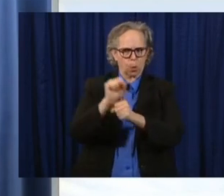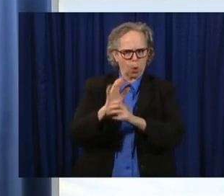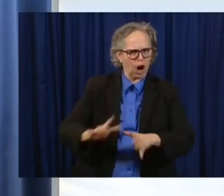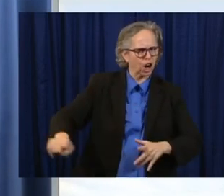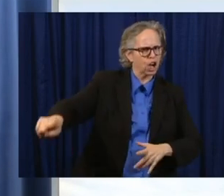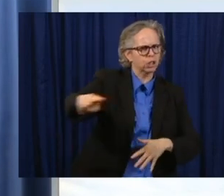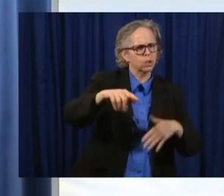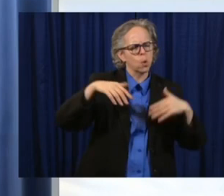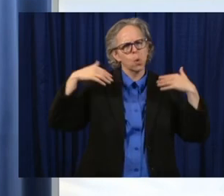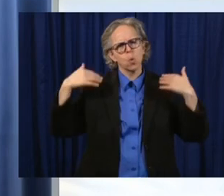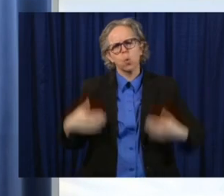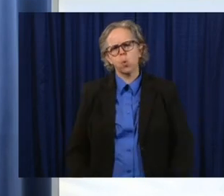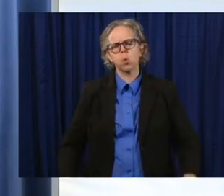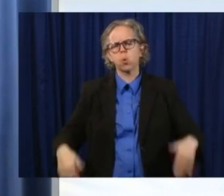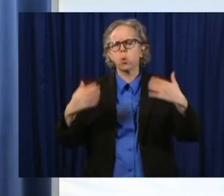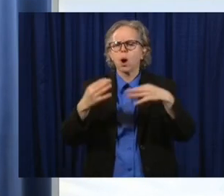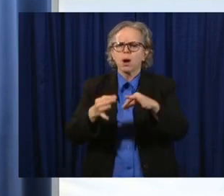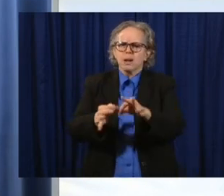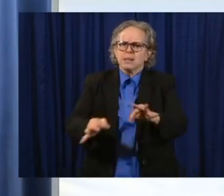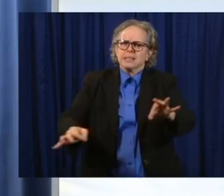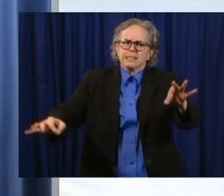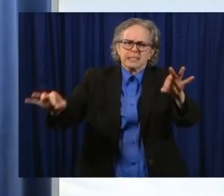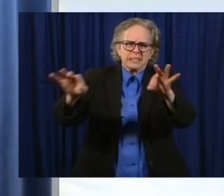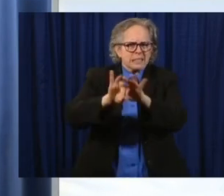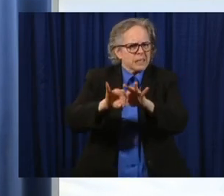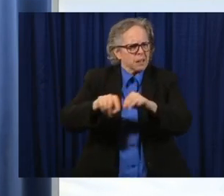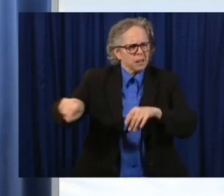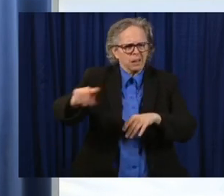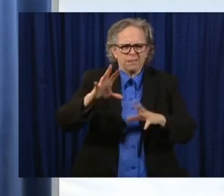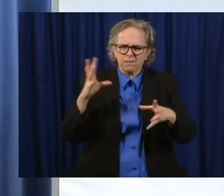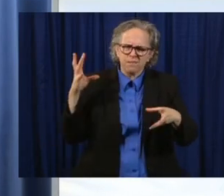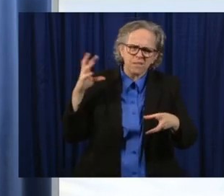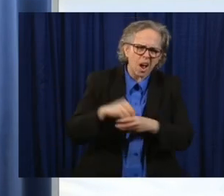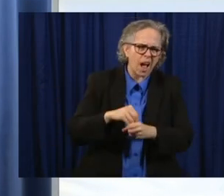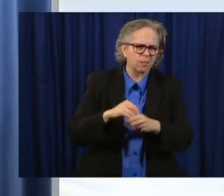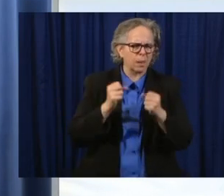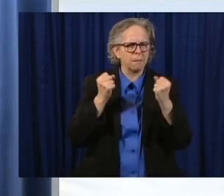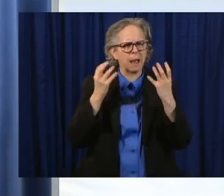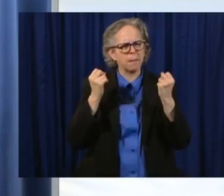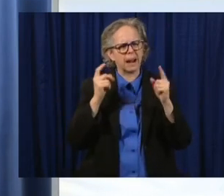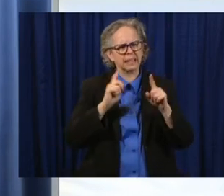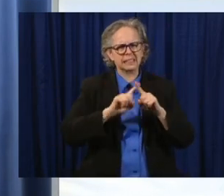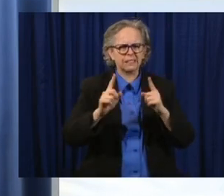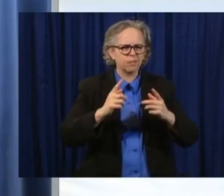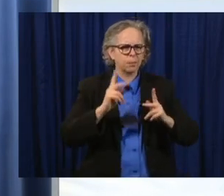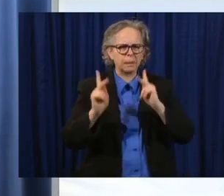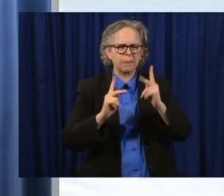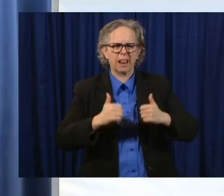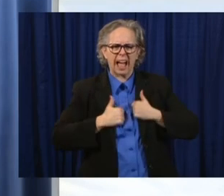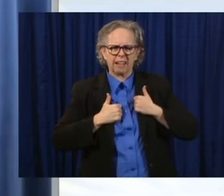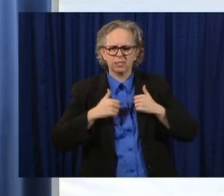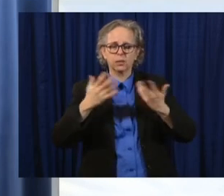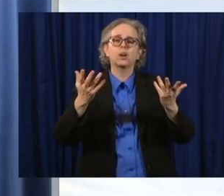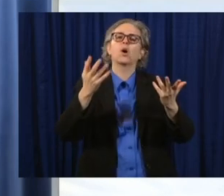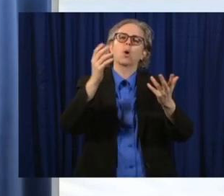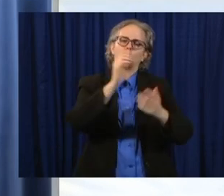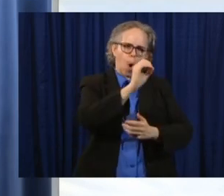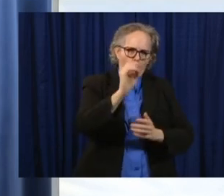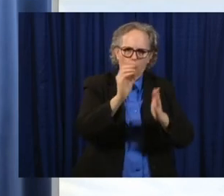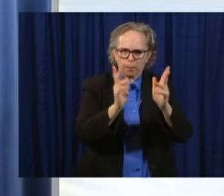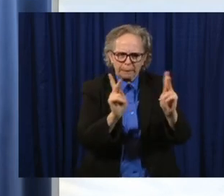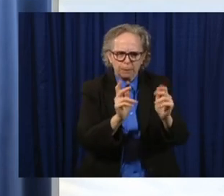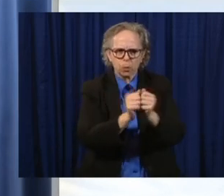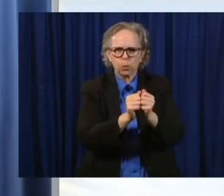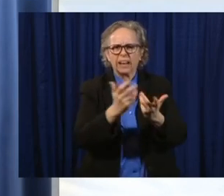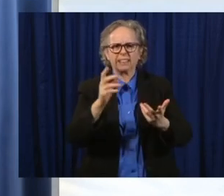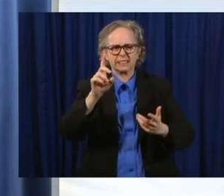day, Ohioans with developmental disabilities. They're making life better for our